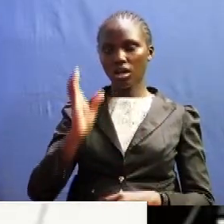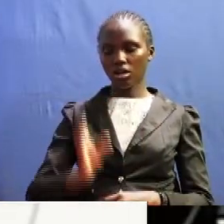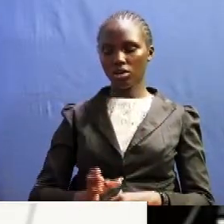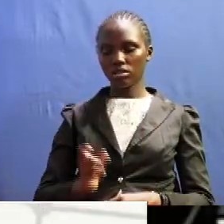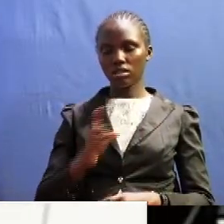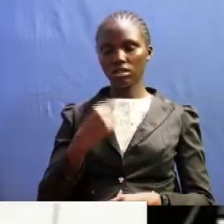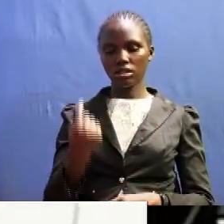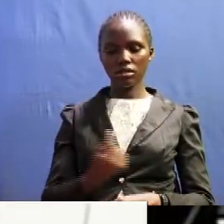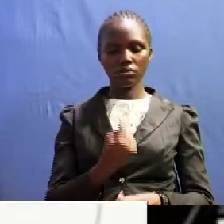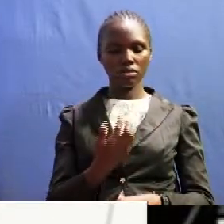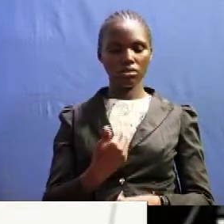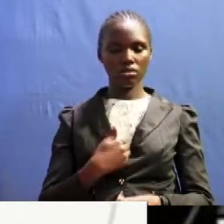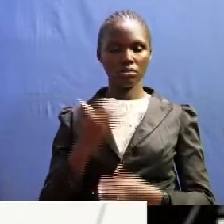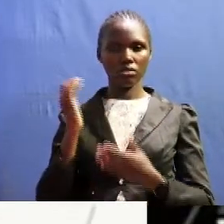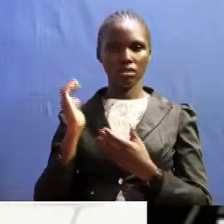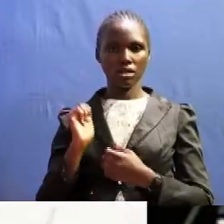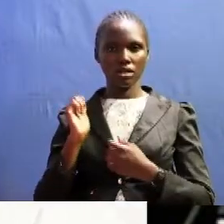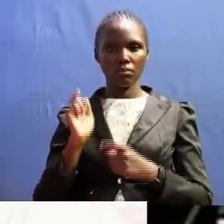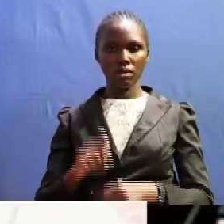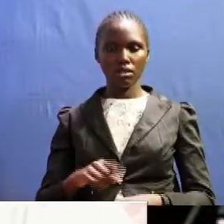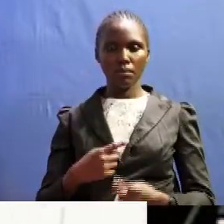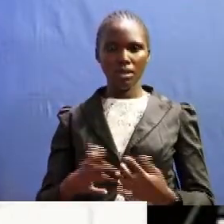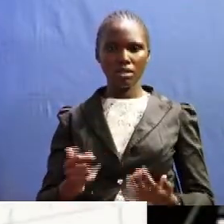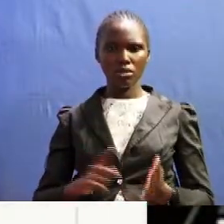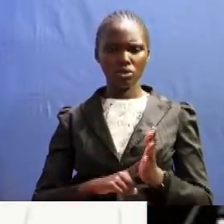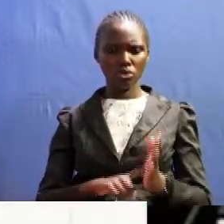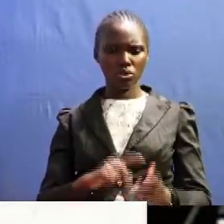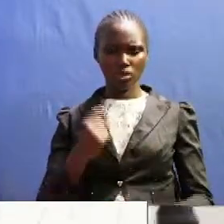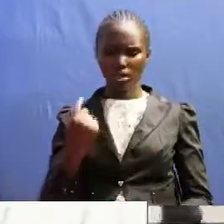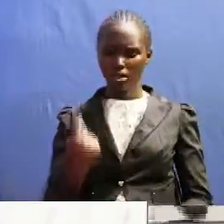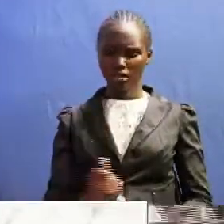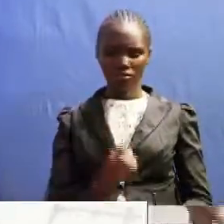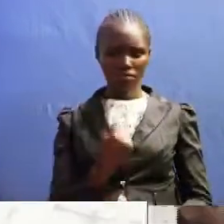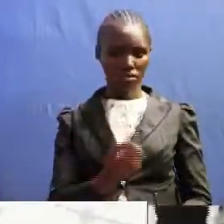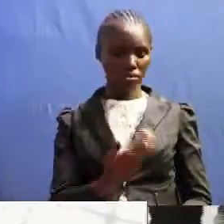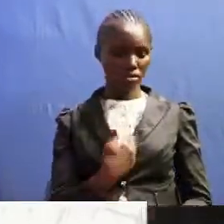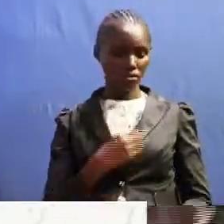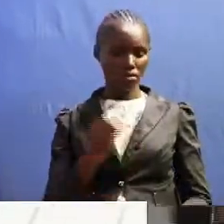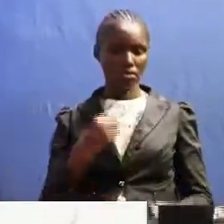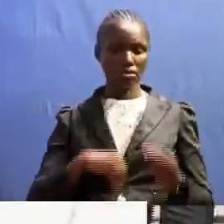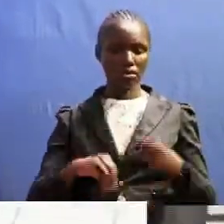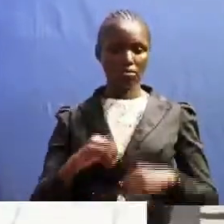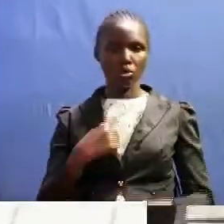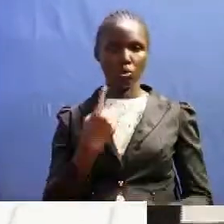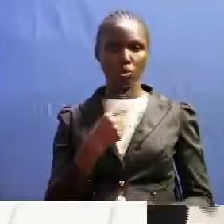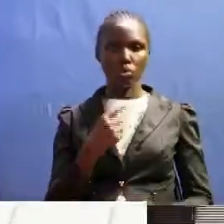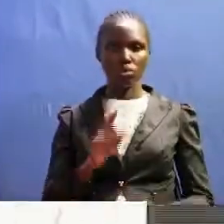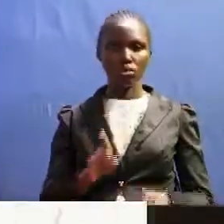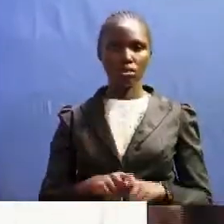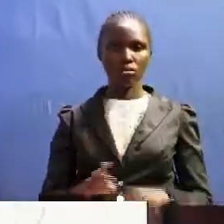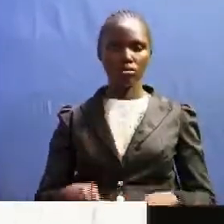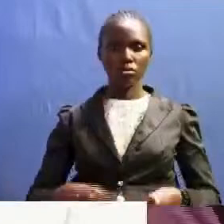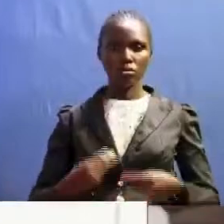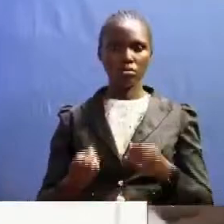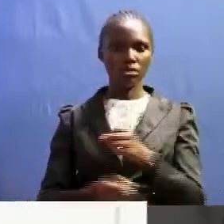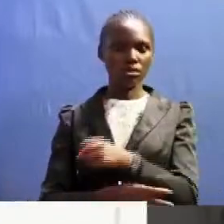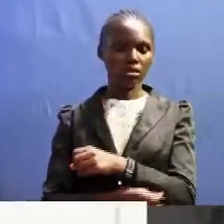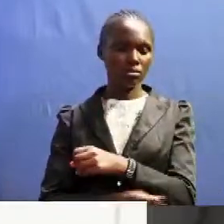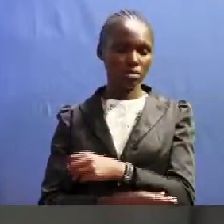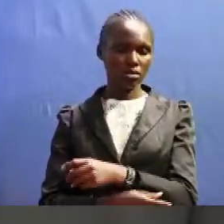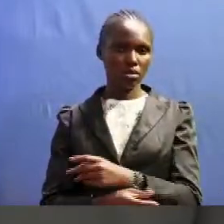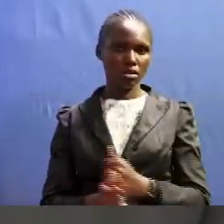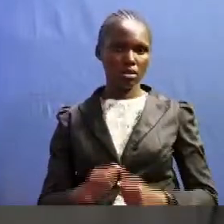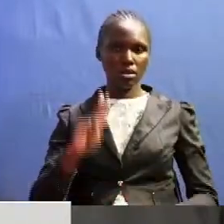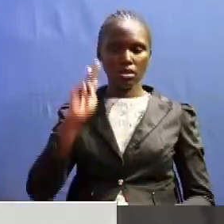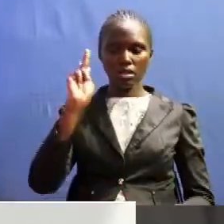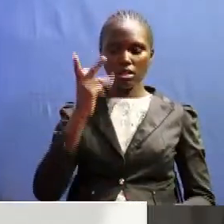no need of condemning the whole house as a group, Mr. Speaker. As debate over MPs' alleged bribery intensifies,